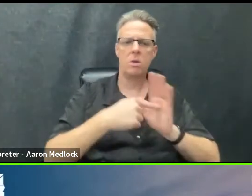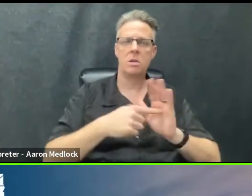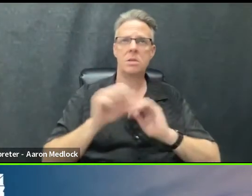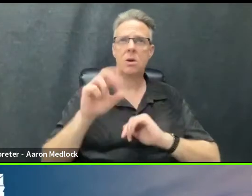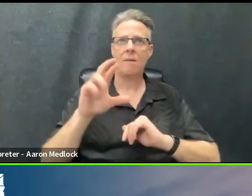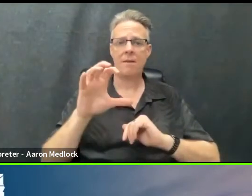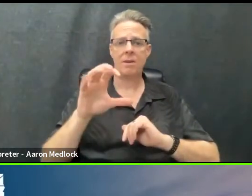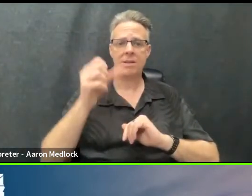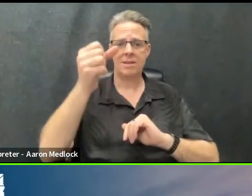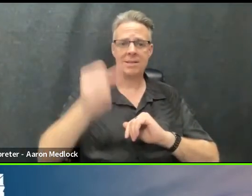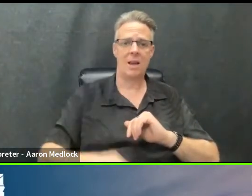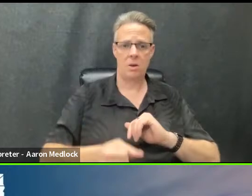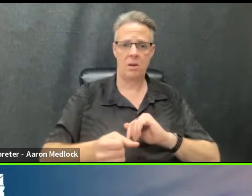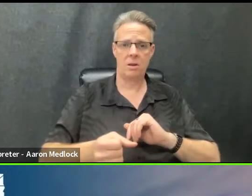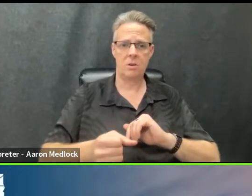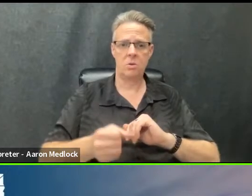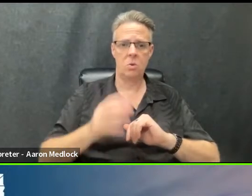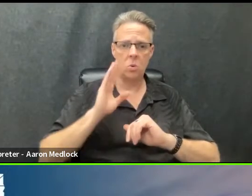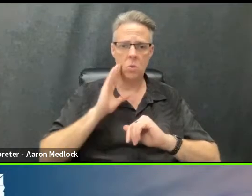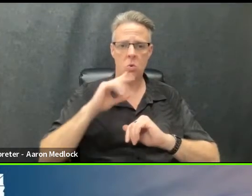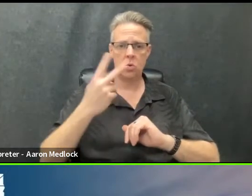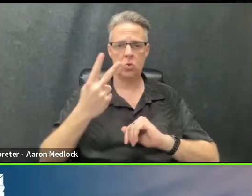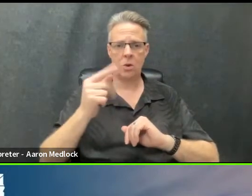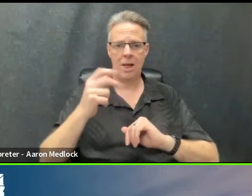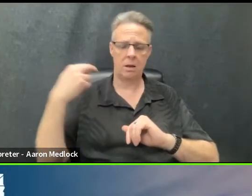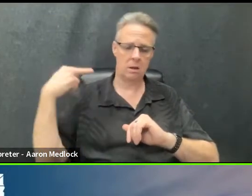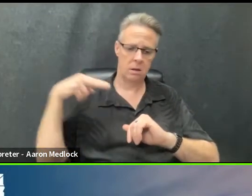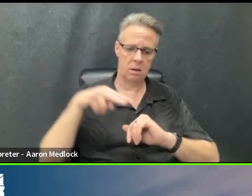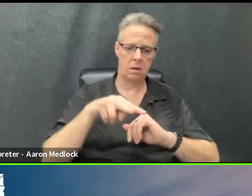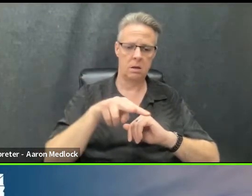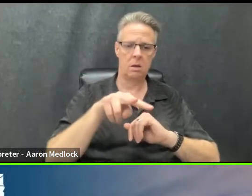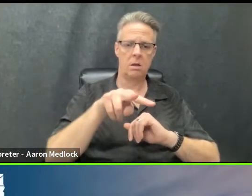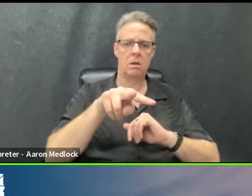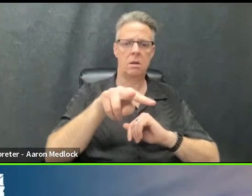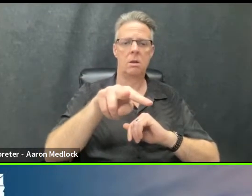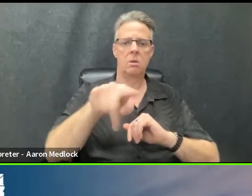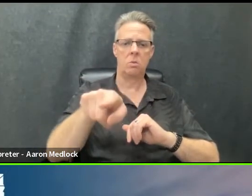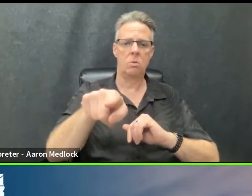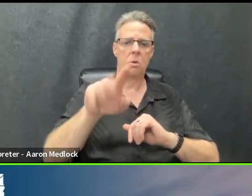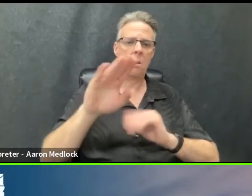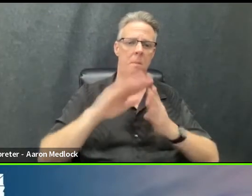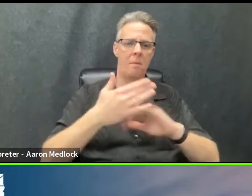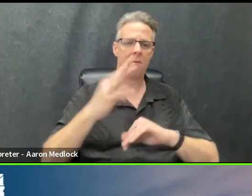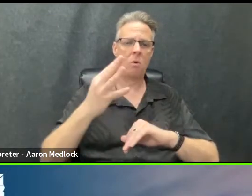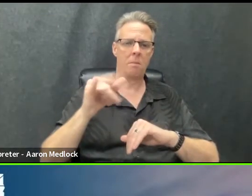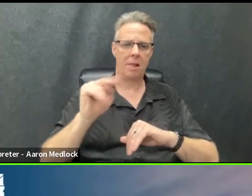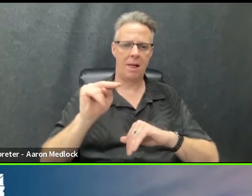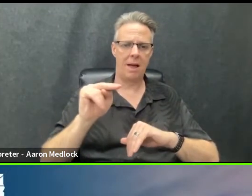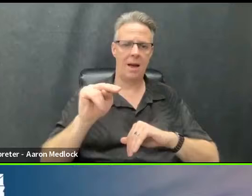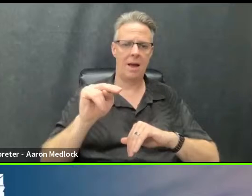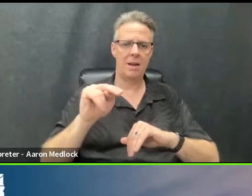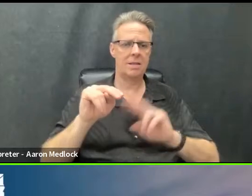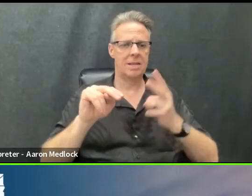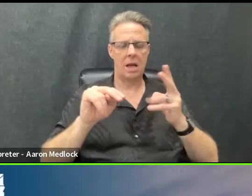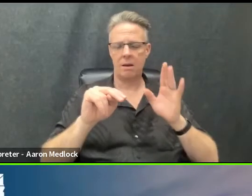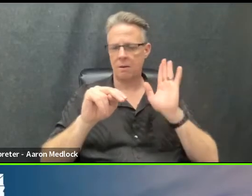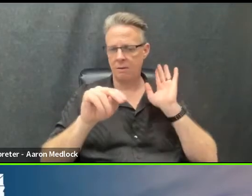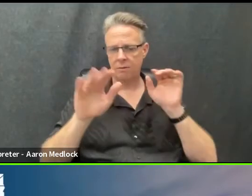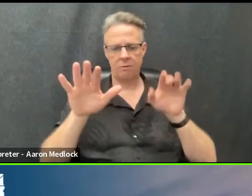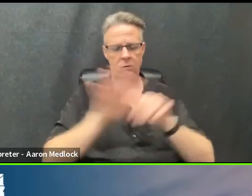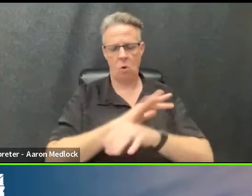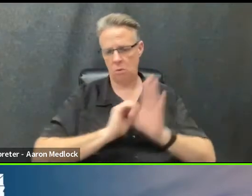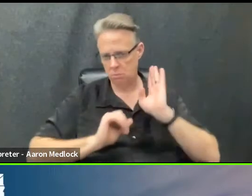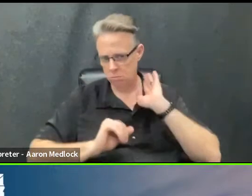500 southbound today, brings on 2 lanes. It drops 1 lane at 4th plane. It carries the 2nd lane through. It picks